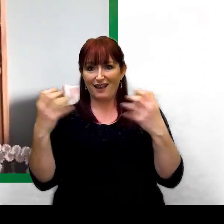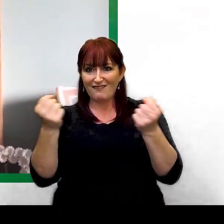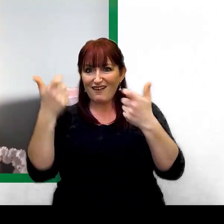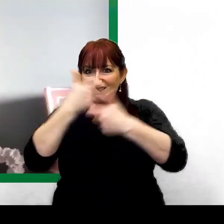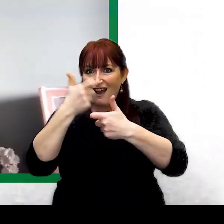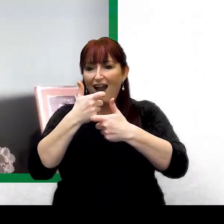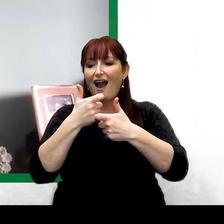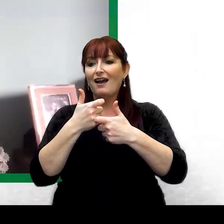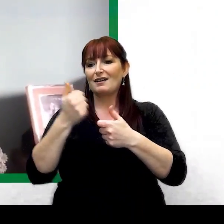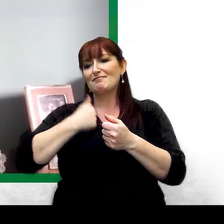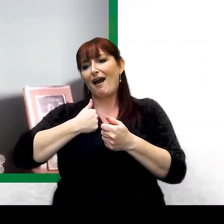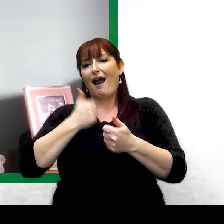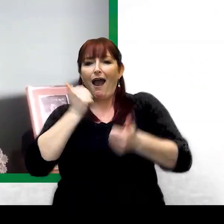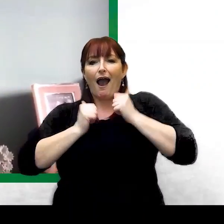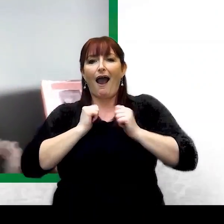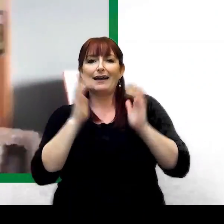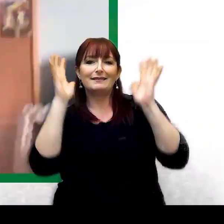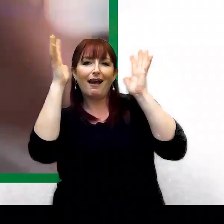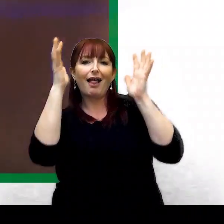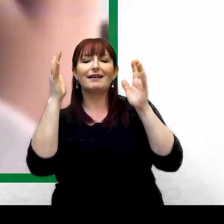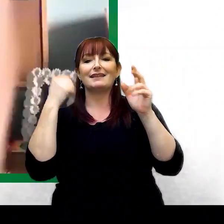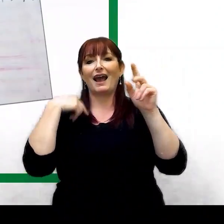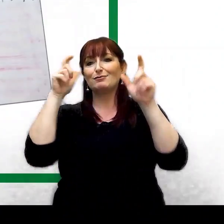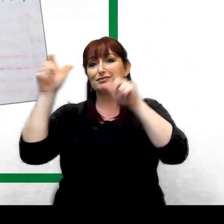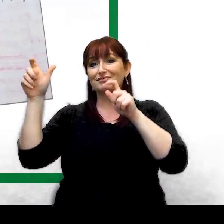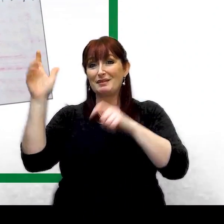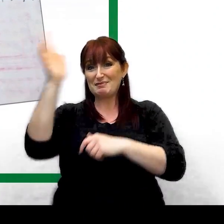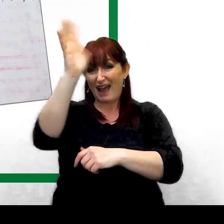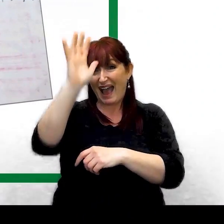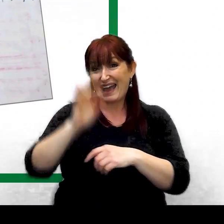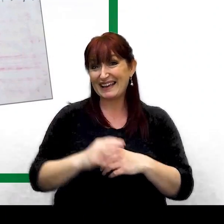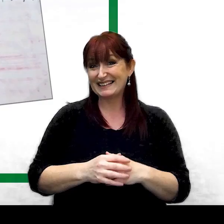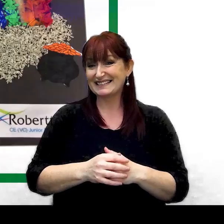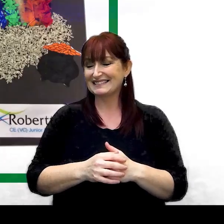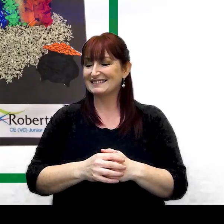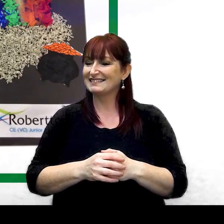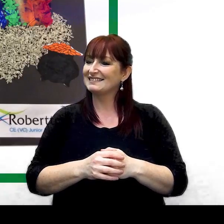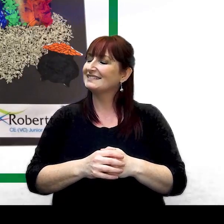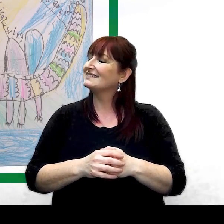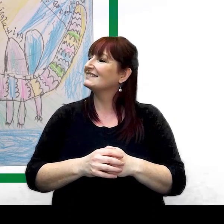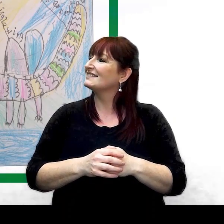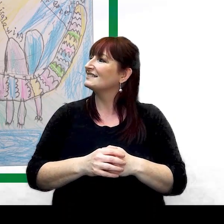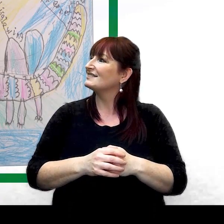got my idols and it's got loads of funny quotes. Bye!